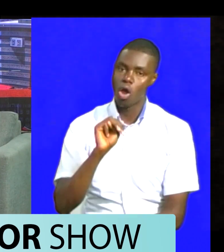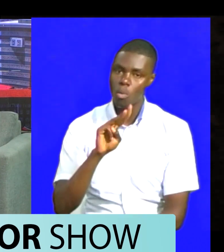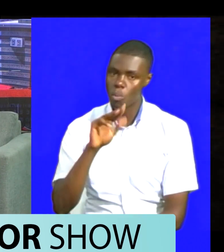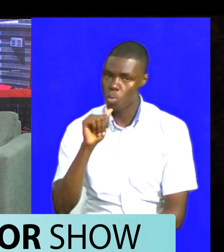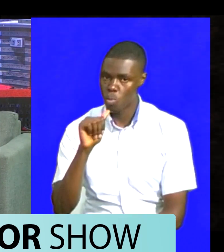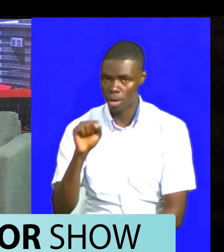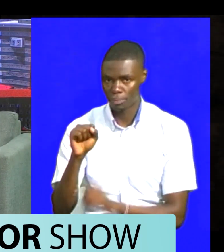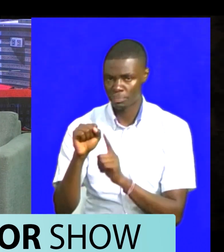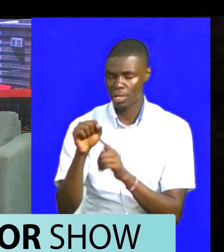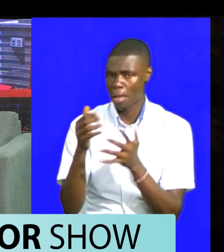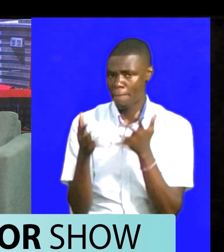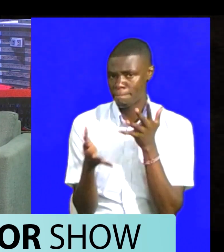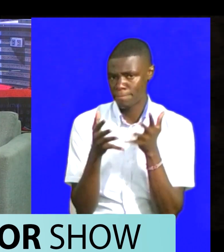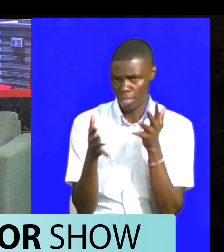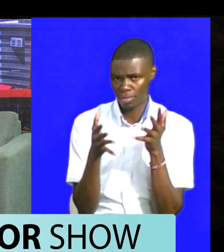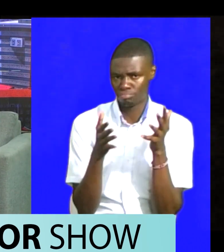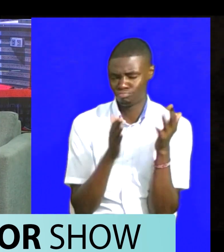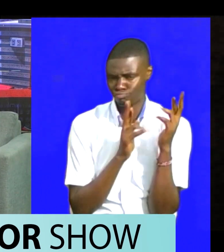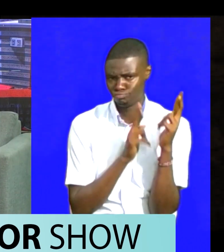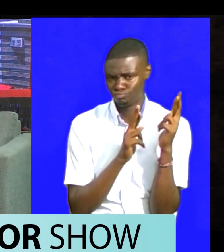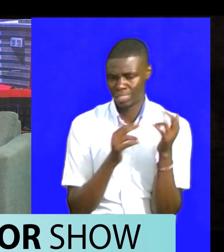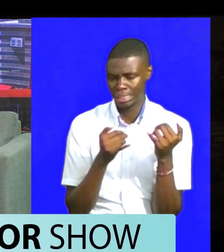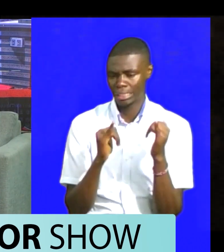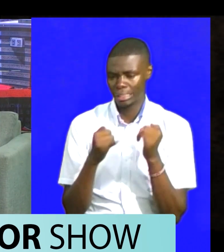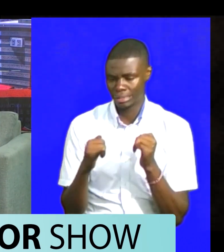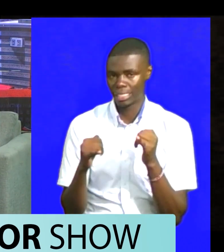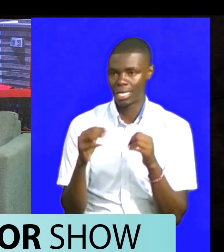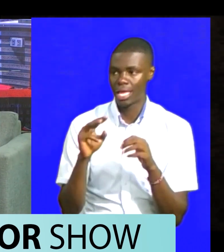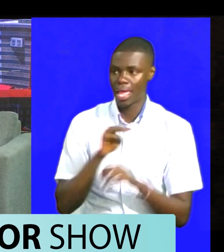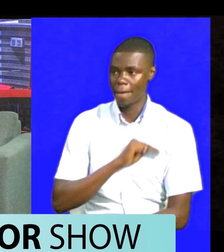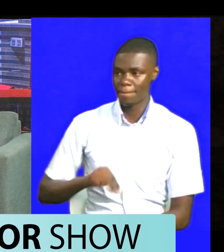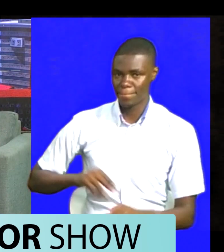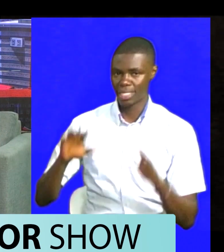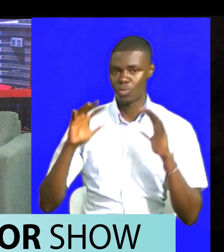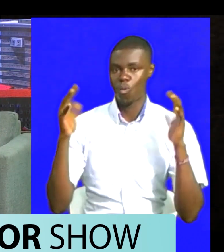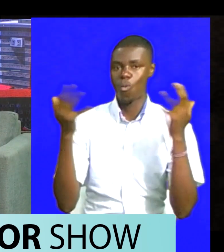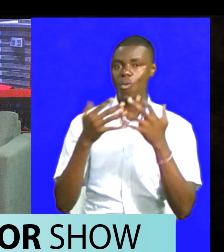and maybe God willingly, I'll try Miss World Kenya.